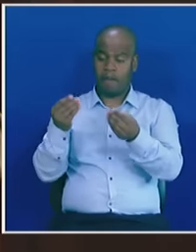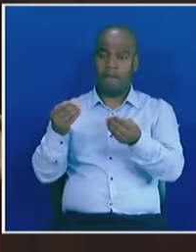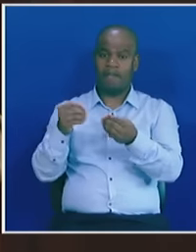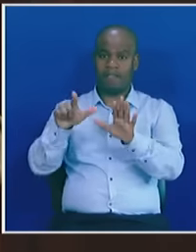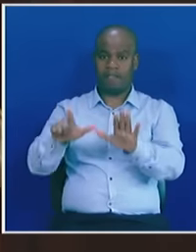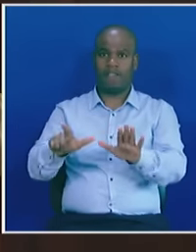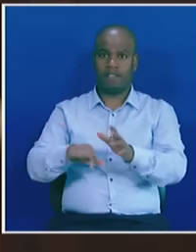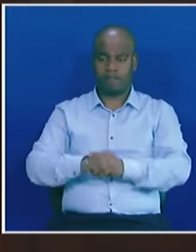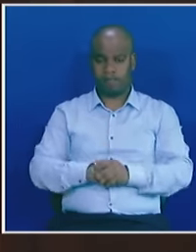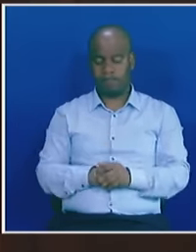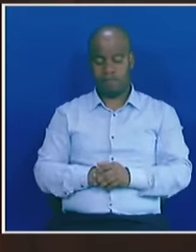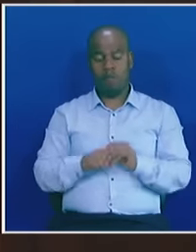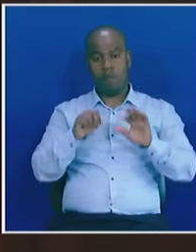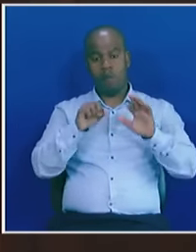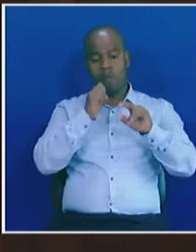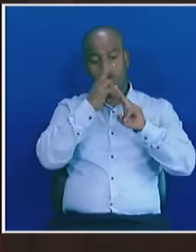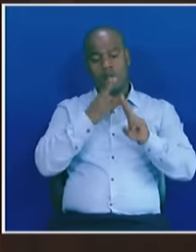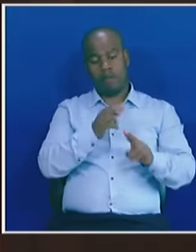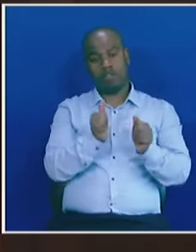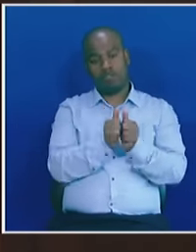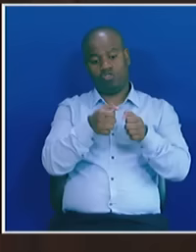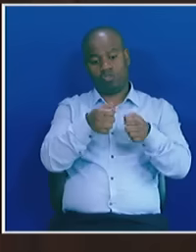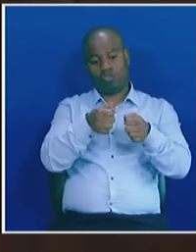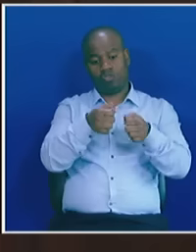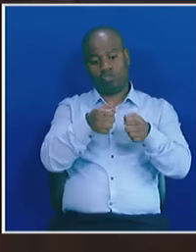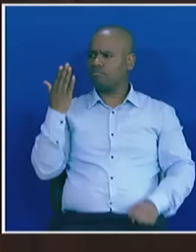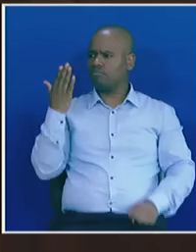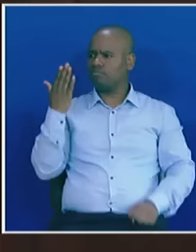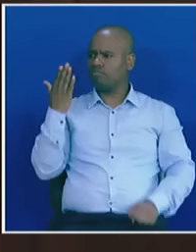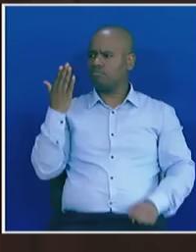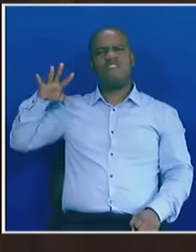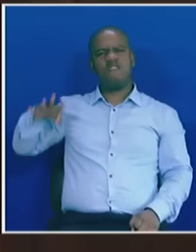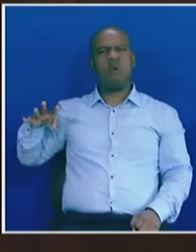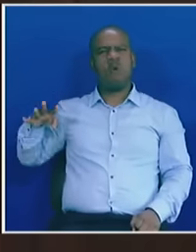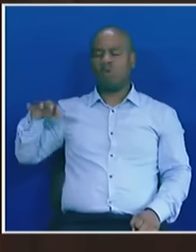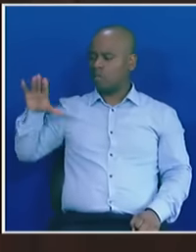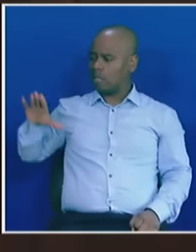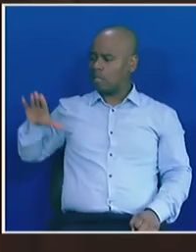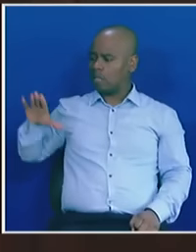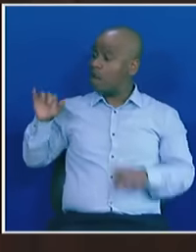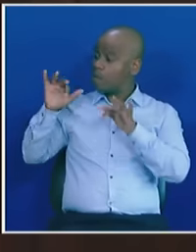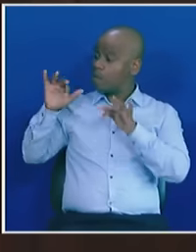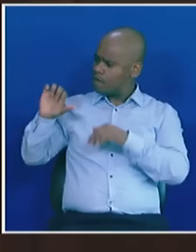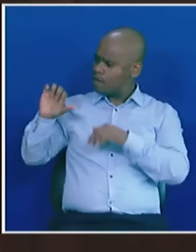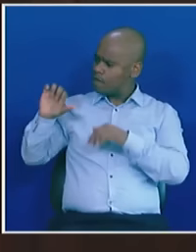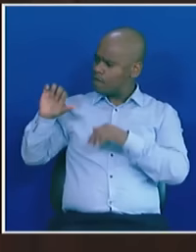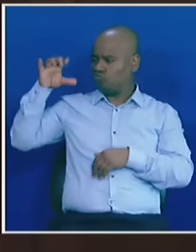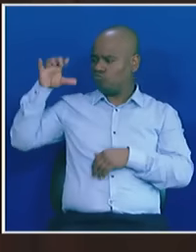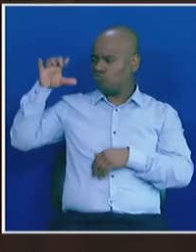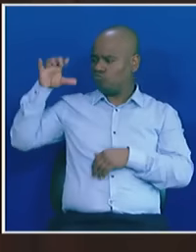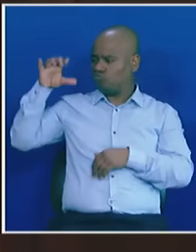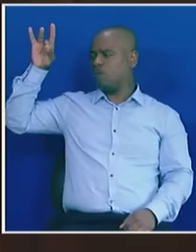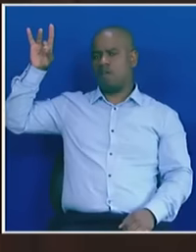Honorable Chairperson, during 1994, the South Africans voted the first democratic government and gave